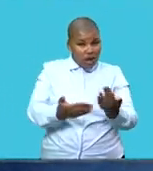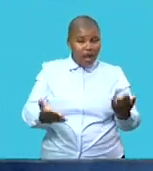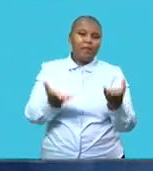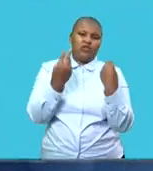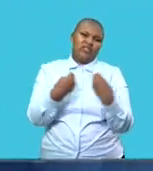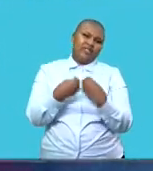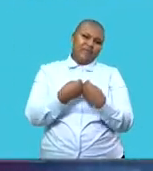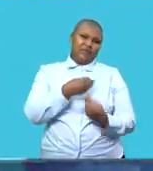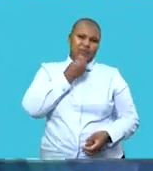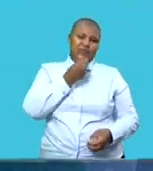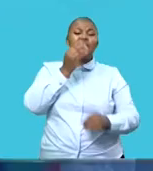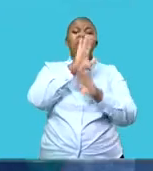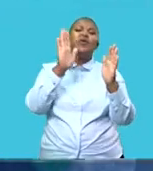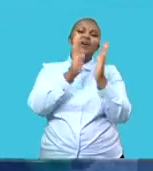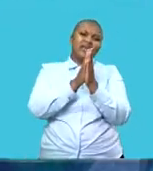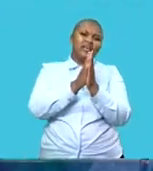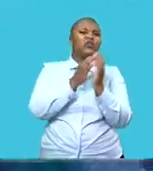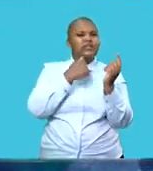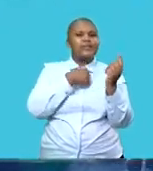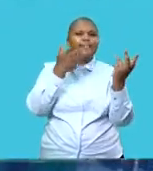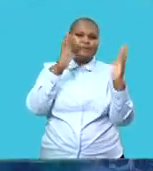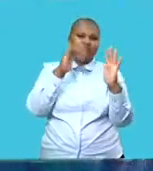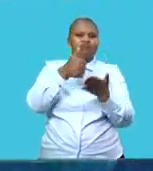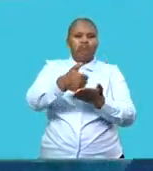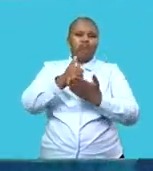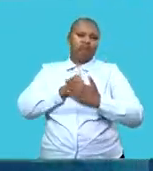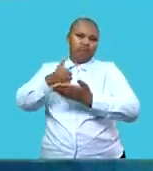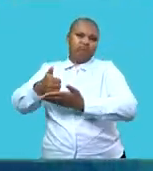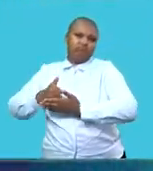ukubenefita kuko konke esincedisana ngako.